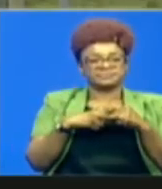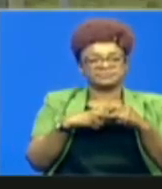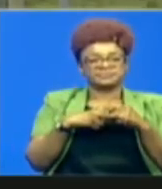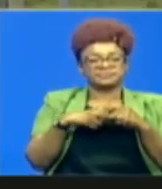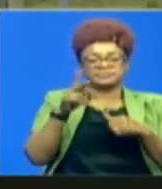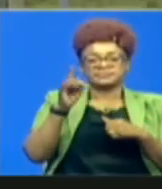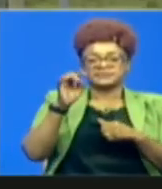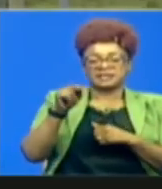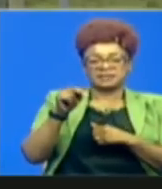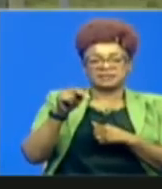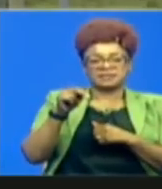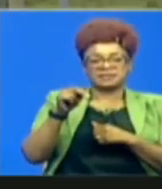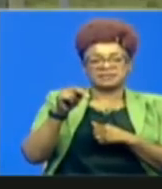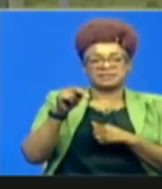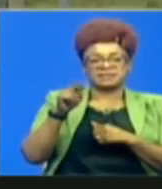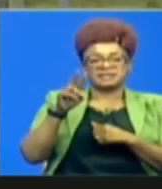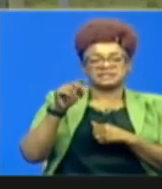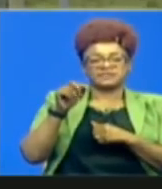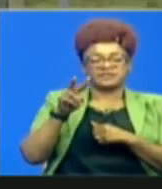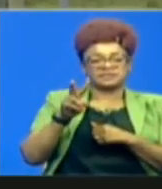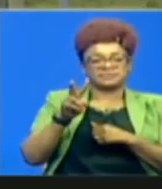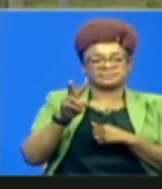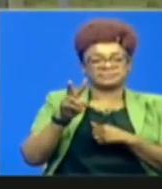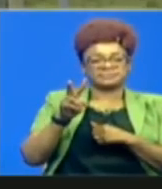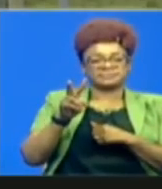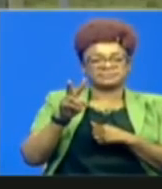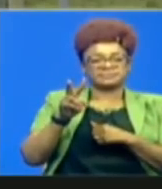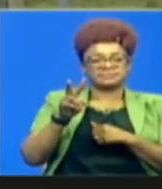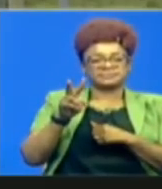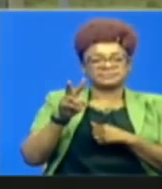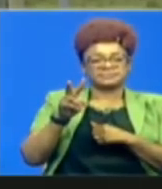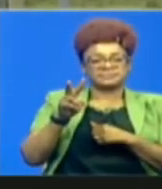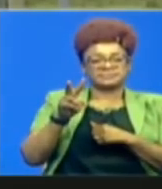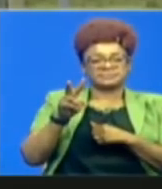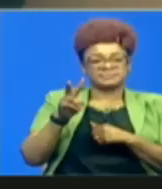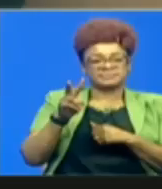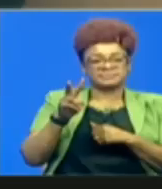2017. Ken Mijungu, NTV.